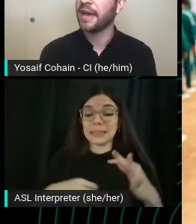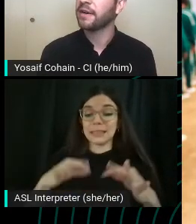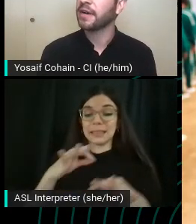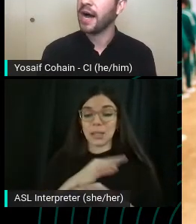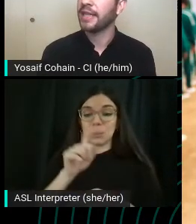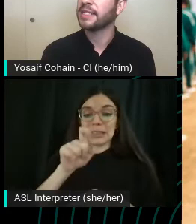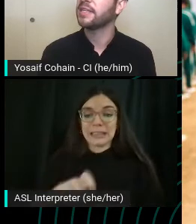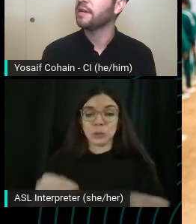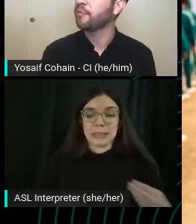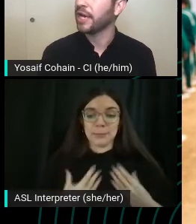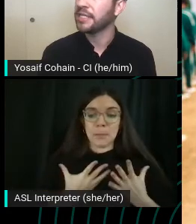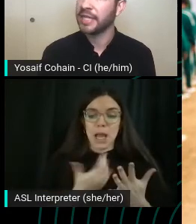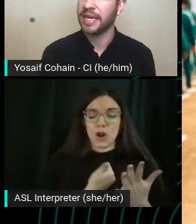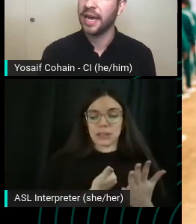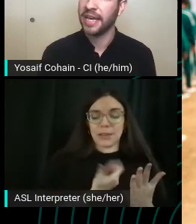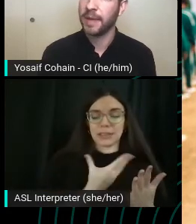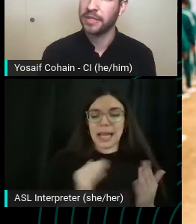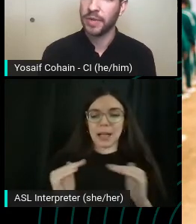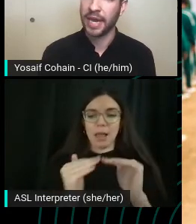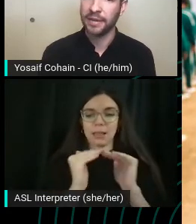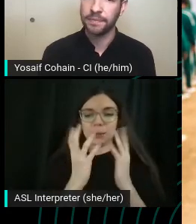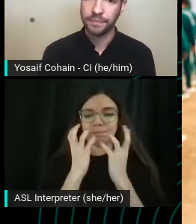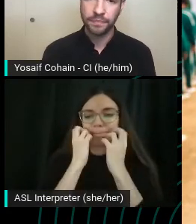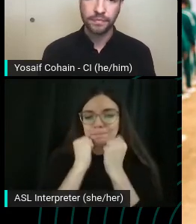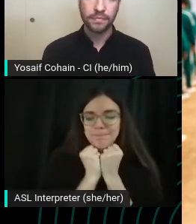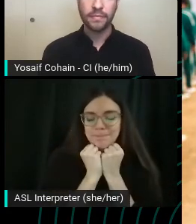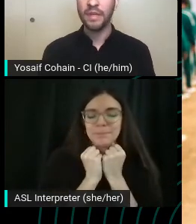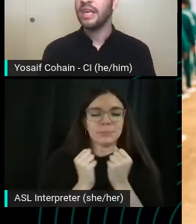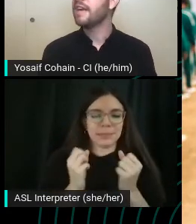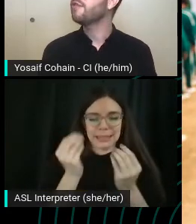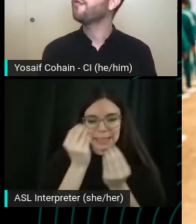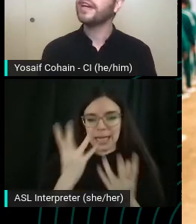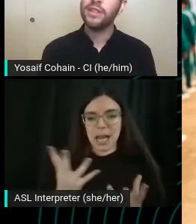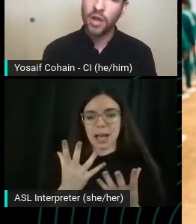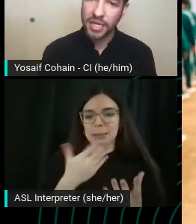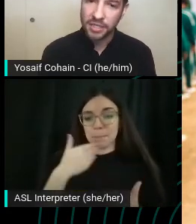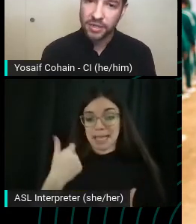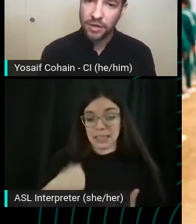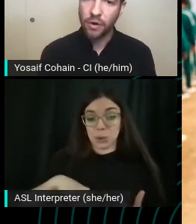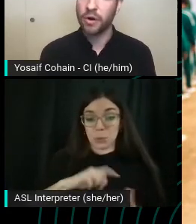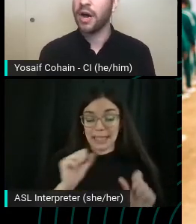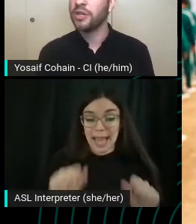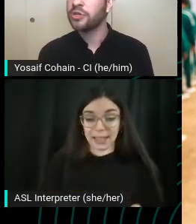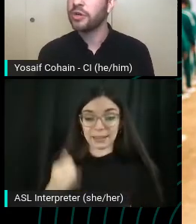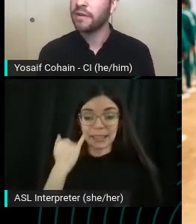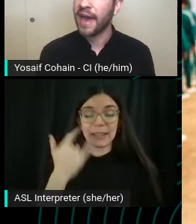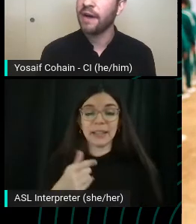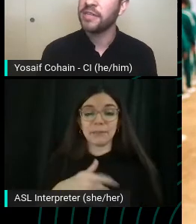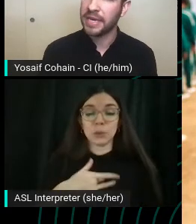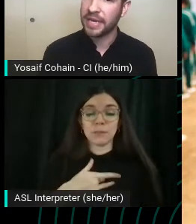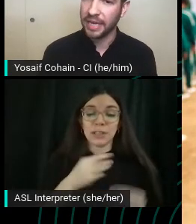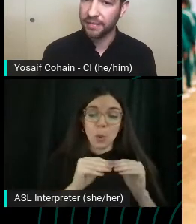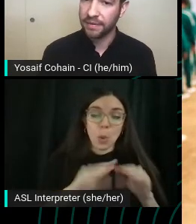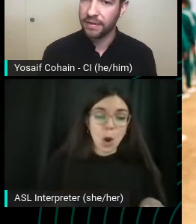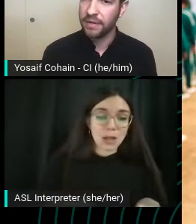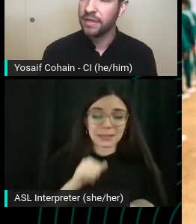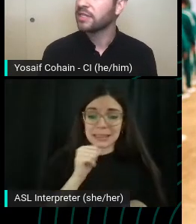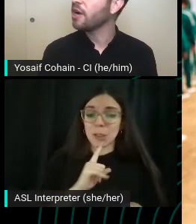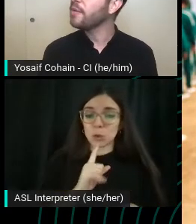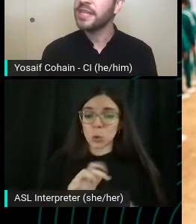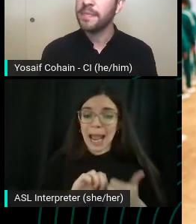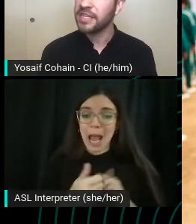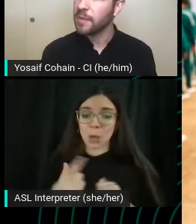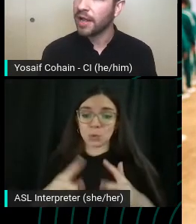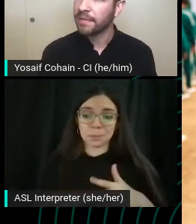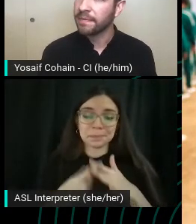ourselves and our colleagues to embrace data as best we can. If you feel lost or unsure of how to begin,